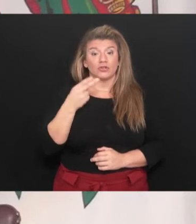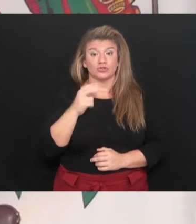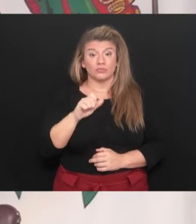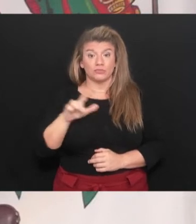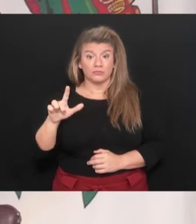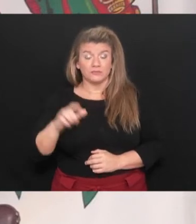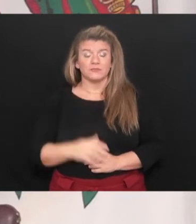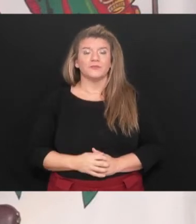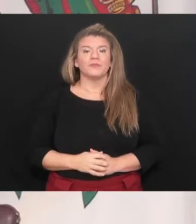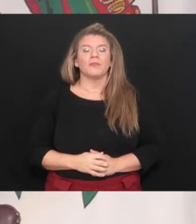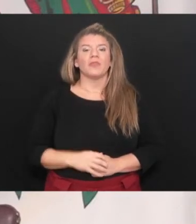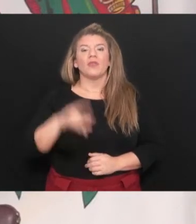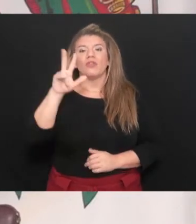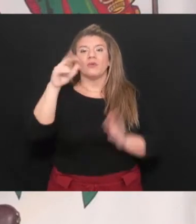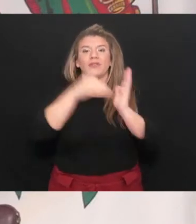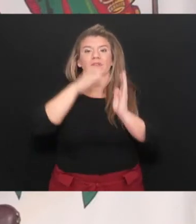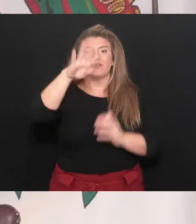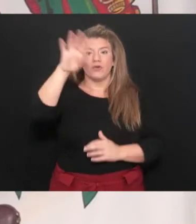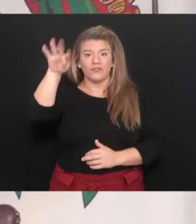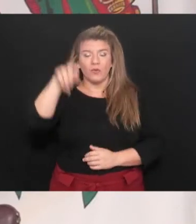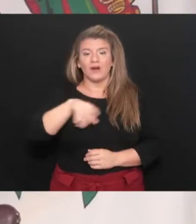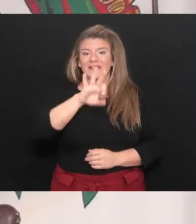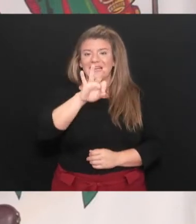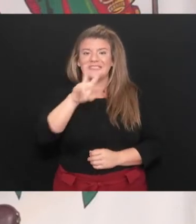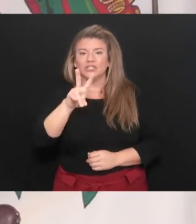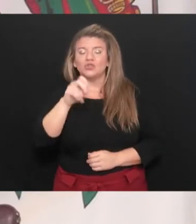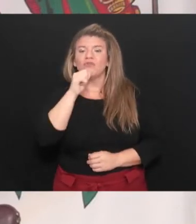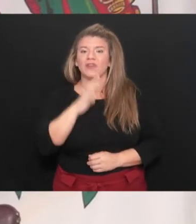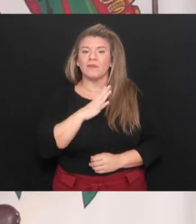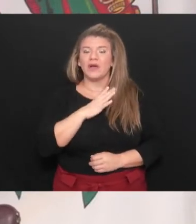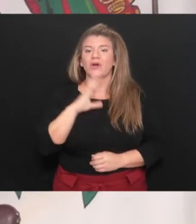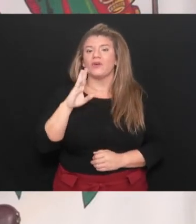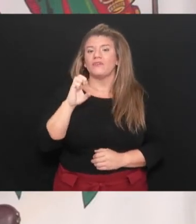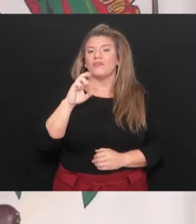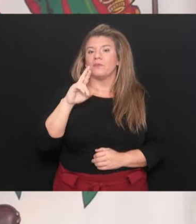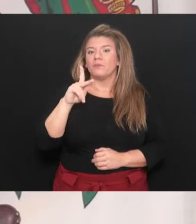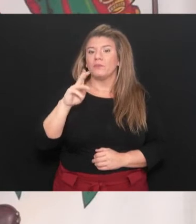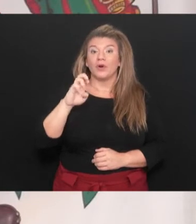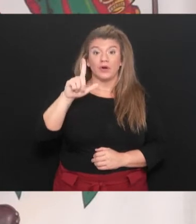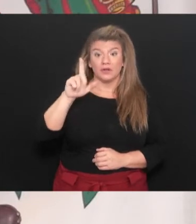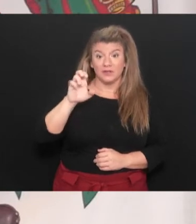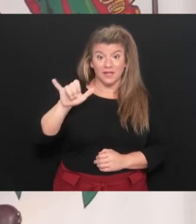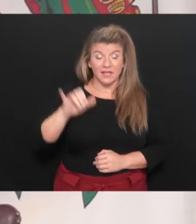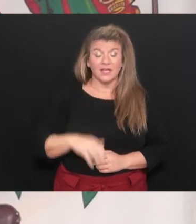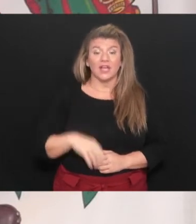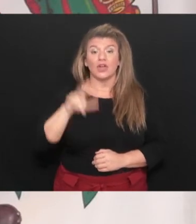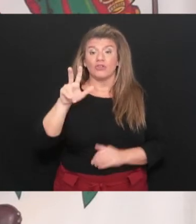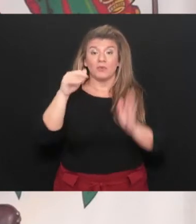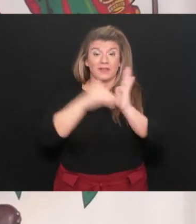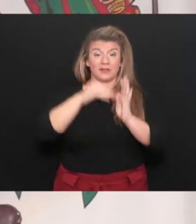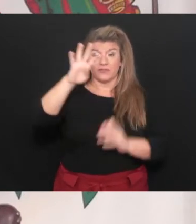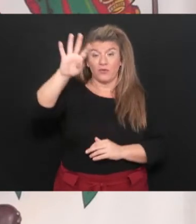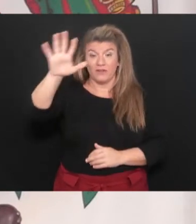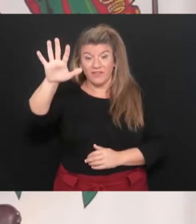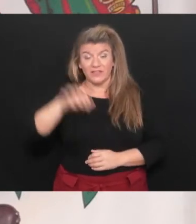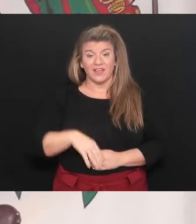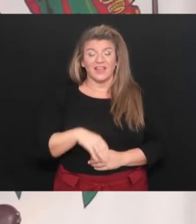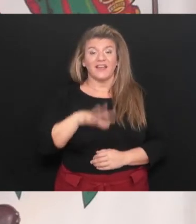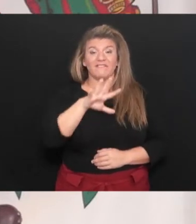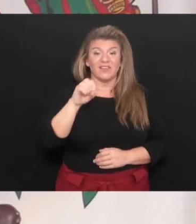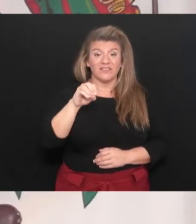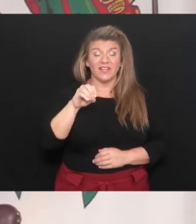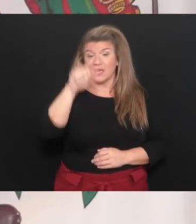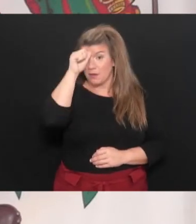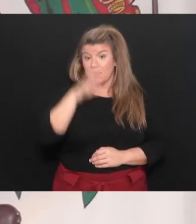The 3,044th death, a 92-year-old female from Berkeley County. The 3,045th death, a